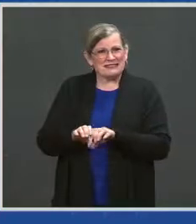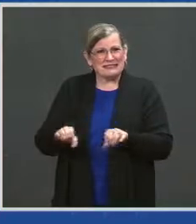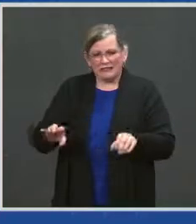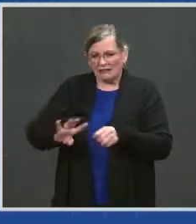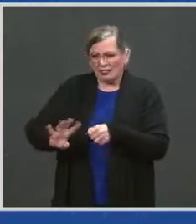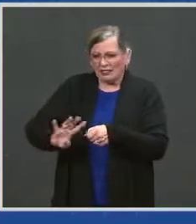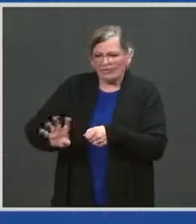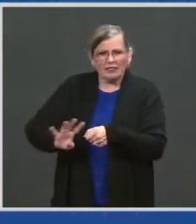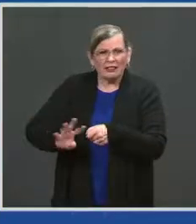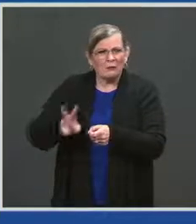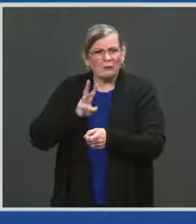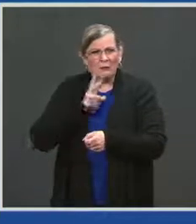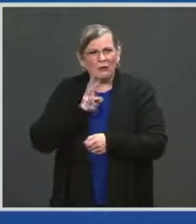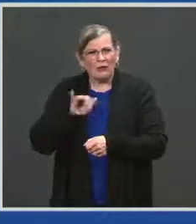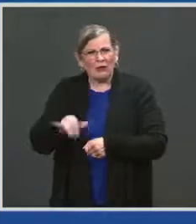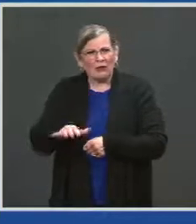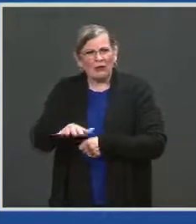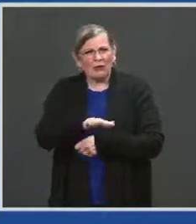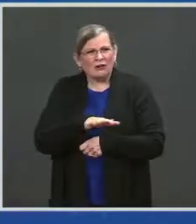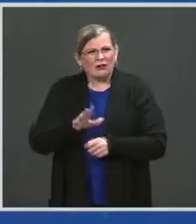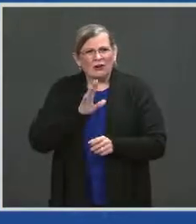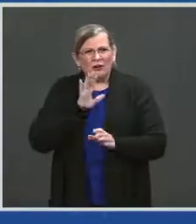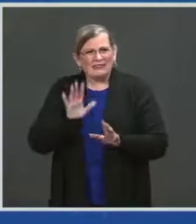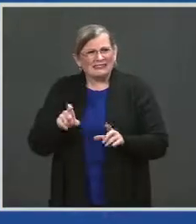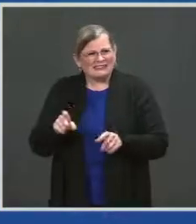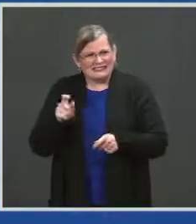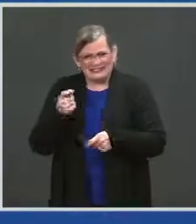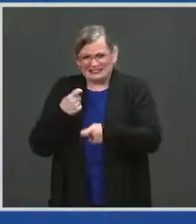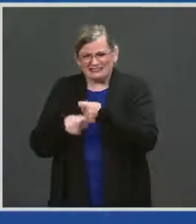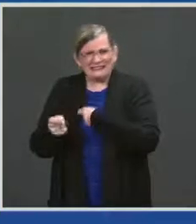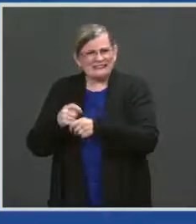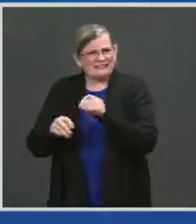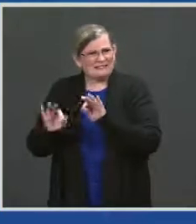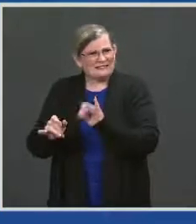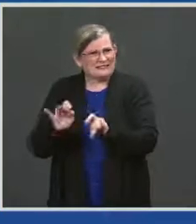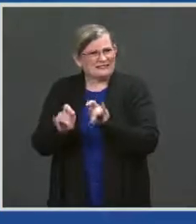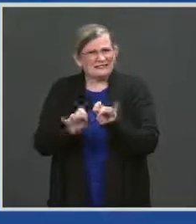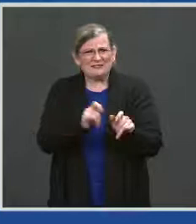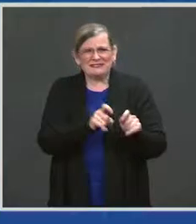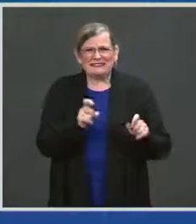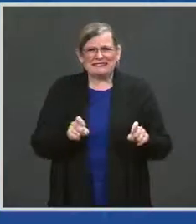the water fountain? So I think, look, I think we're going to have